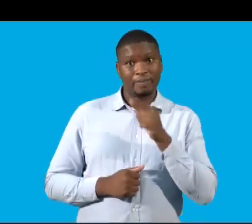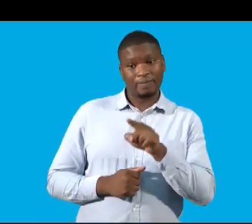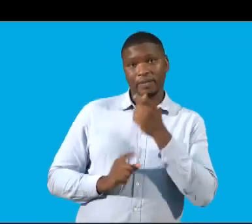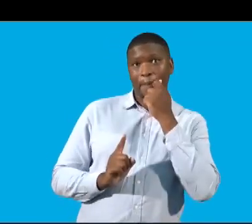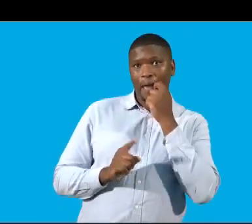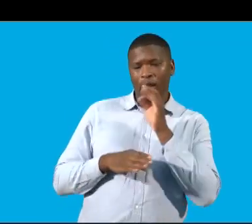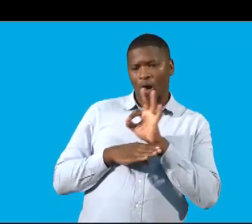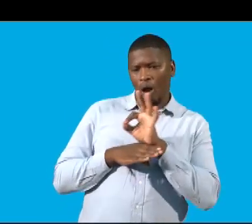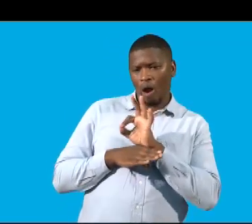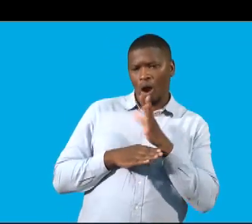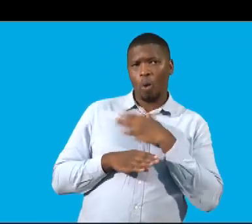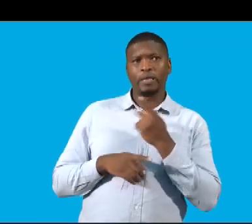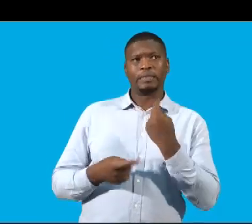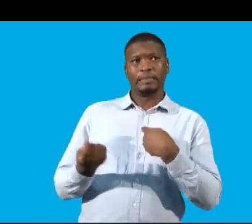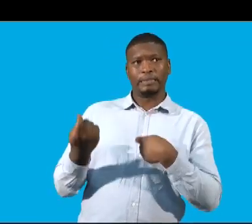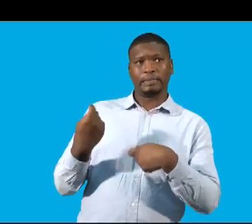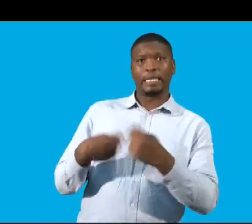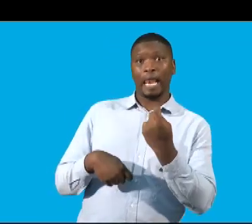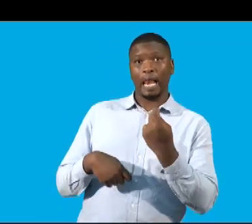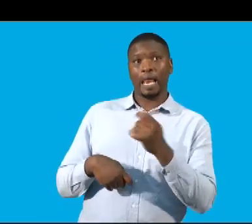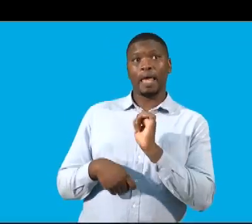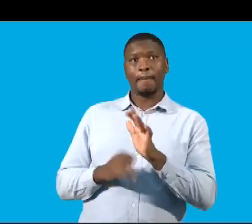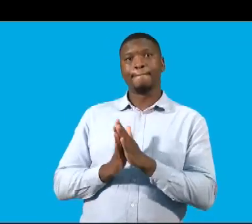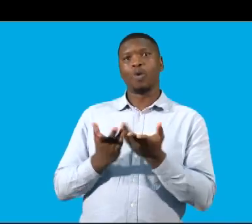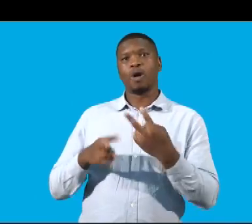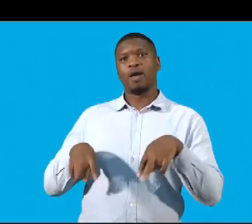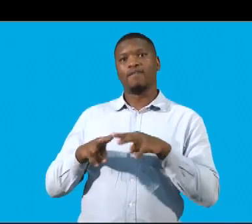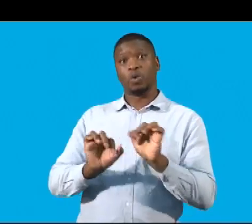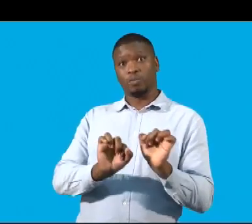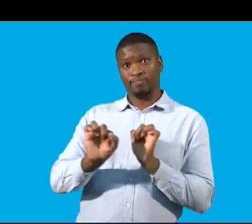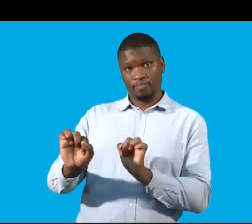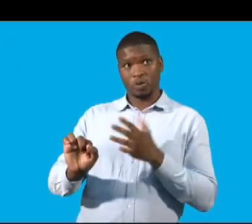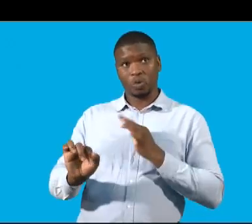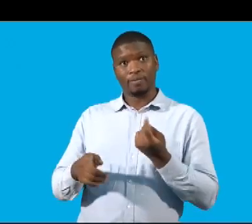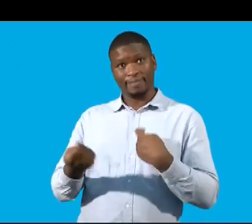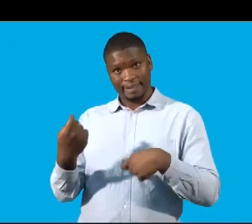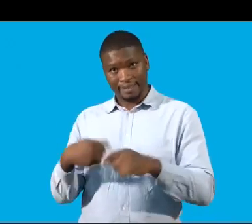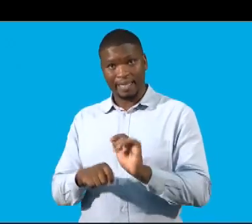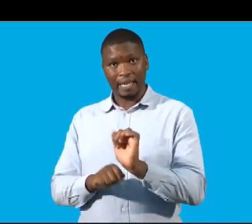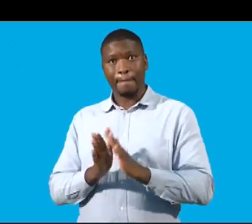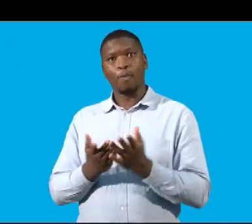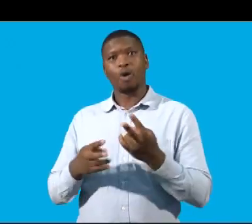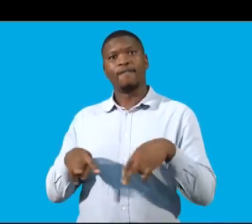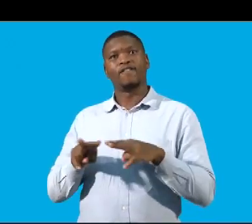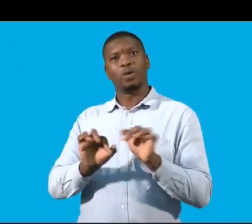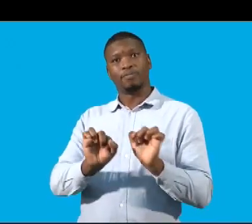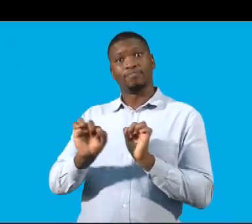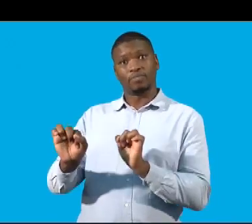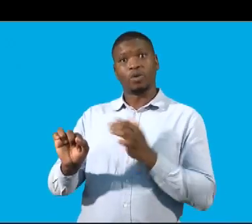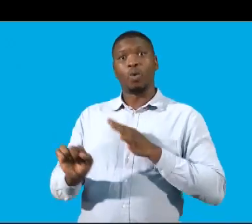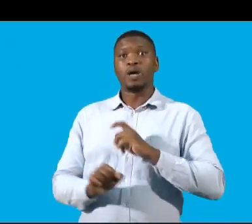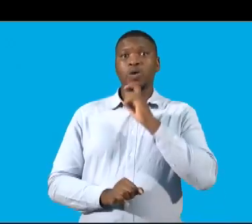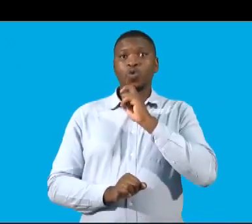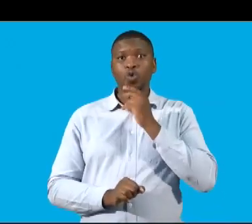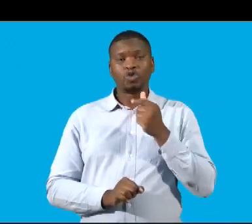It says he plans to sell this tractor at its book value. So he plans to sell this tractor at its book